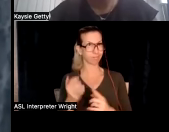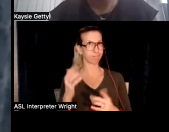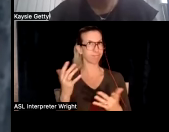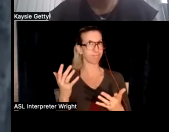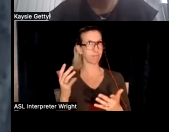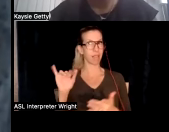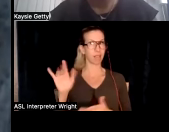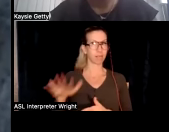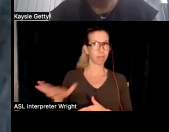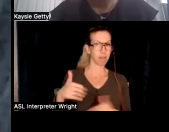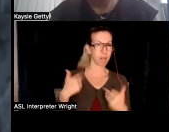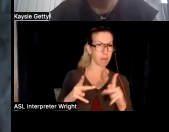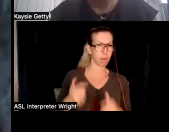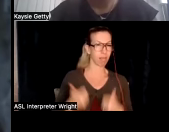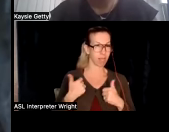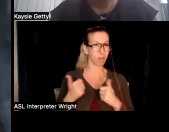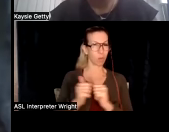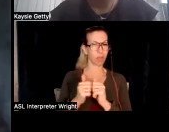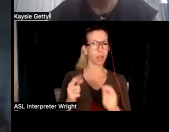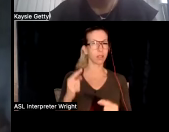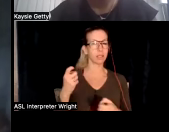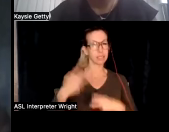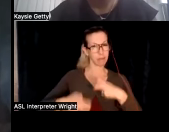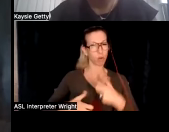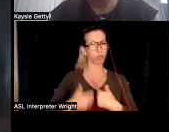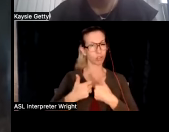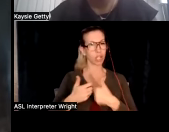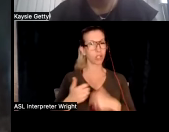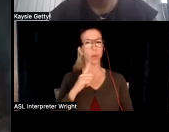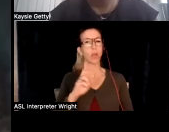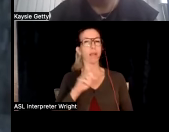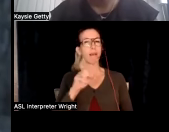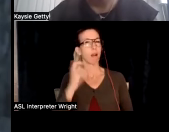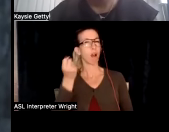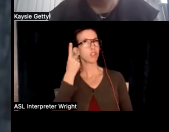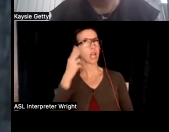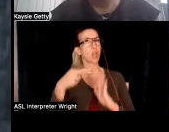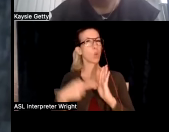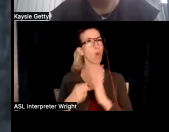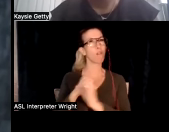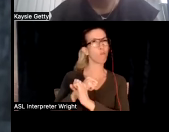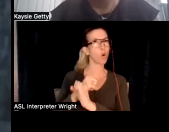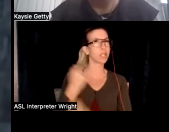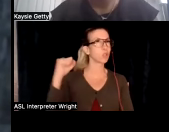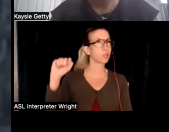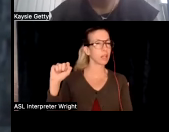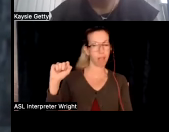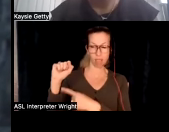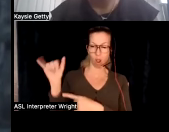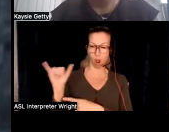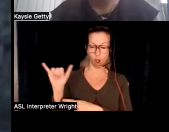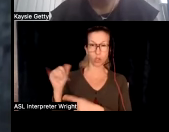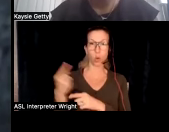difficult challenges. So we really need to understand the role of protest and resistance, and that those can often be appropriate responses to